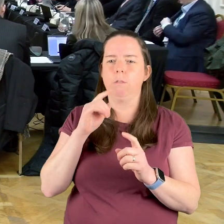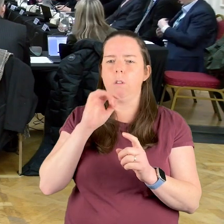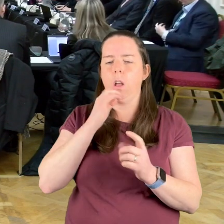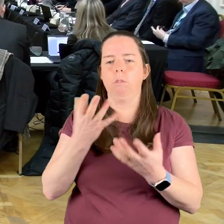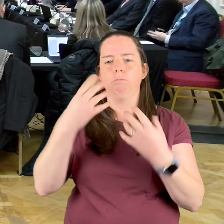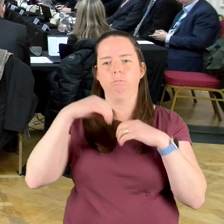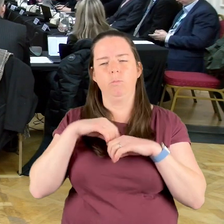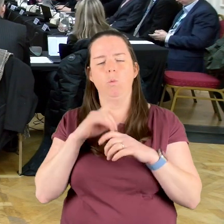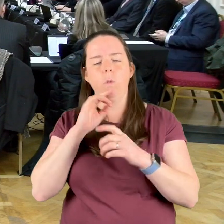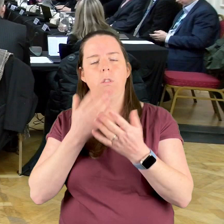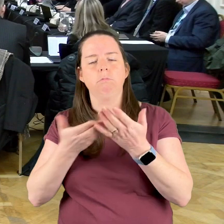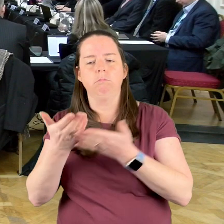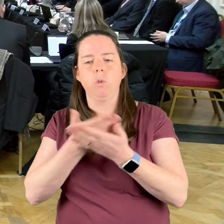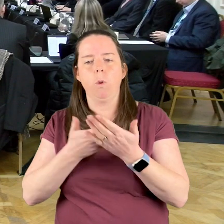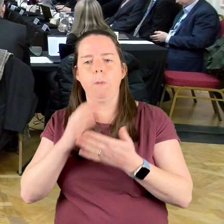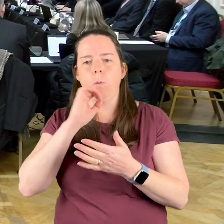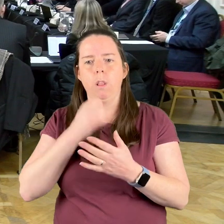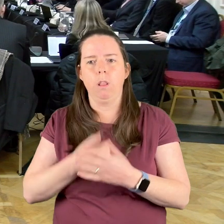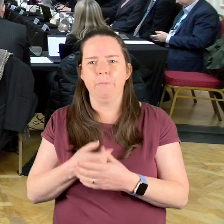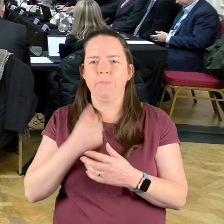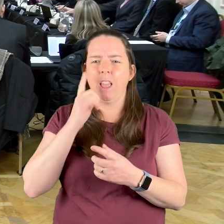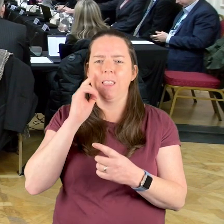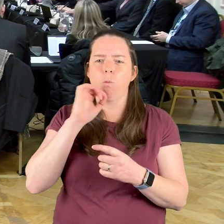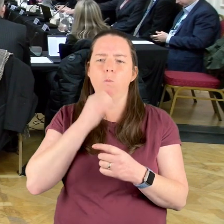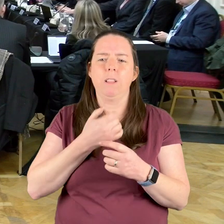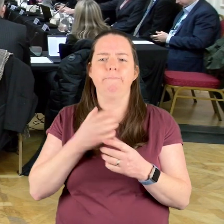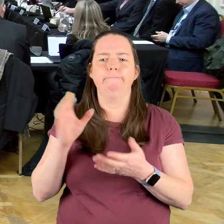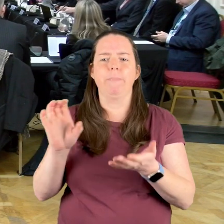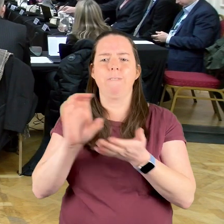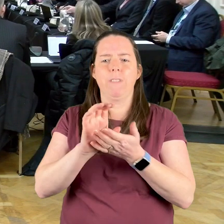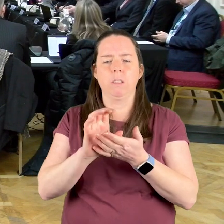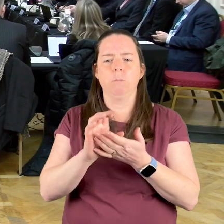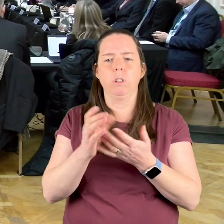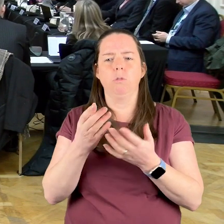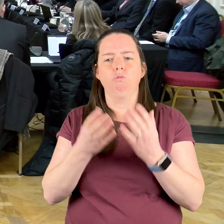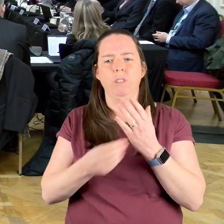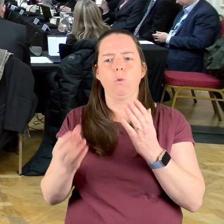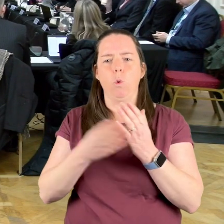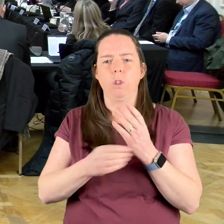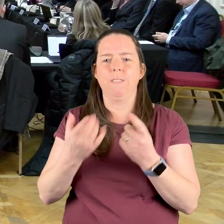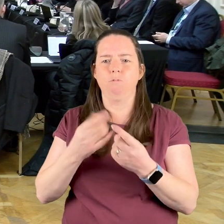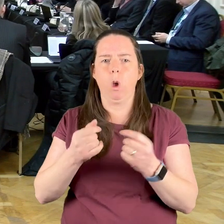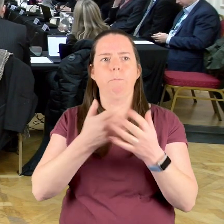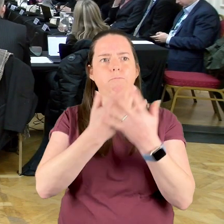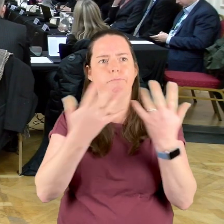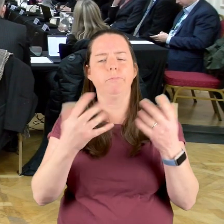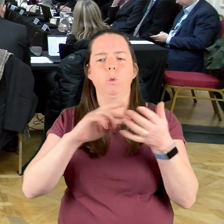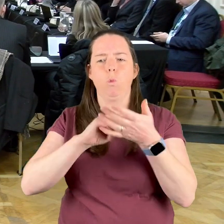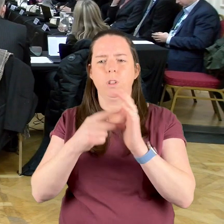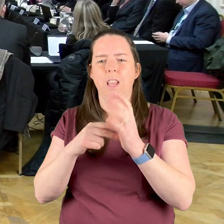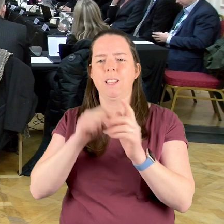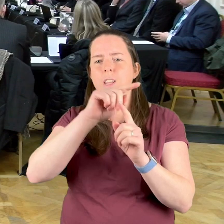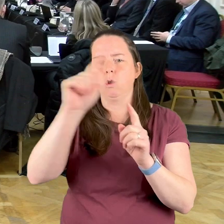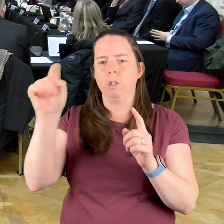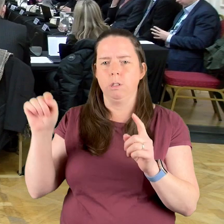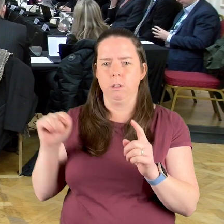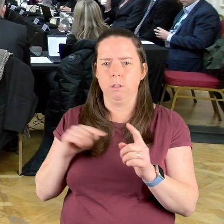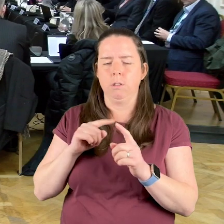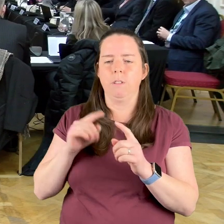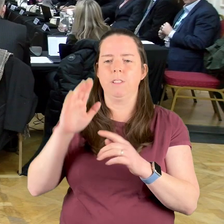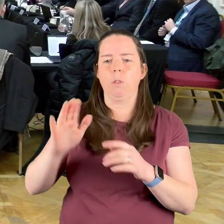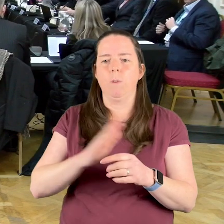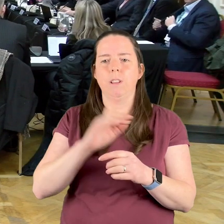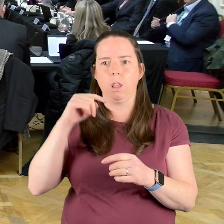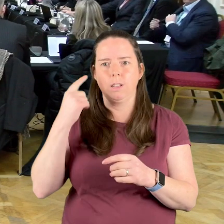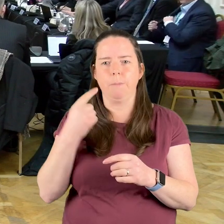about. And I think it will take investment and resource from a multitude of organisations across South West London. One of the